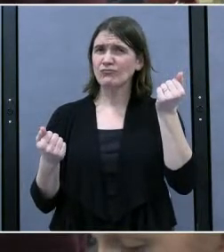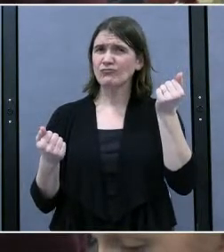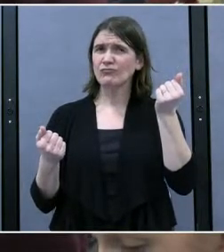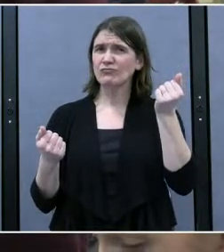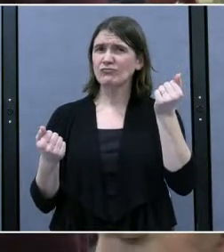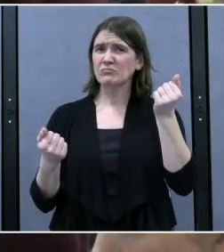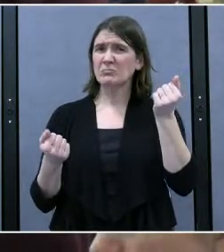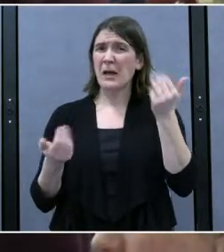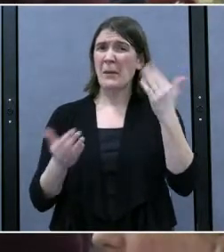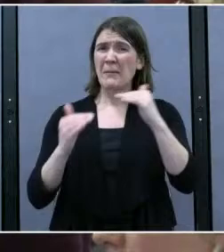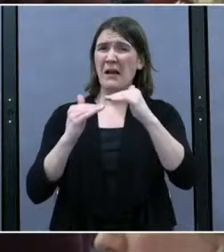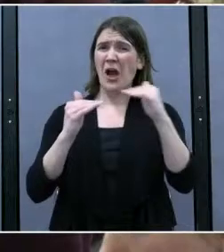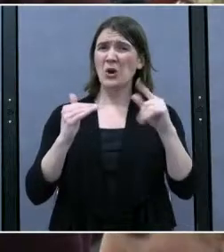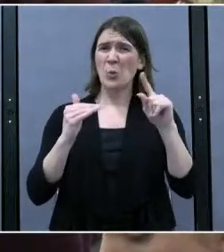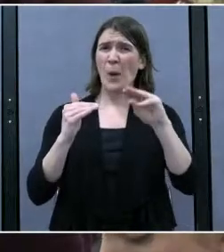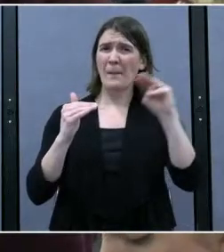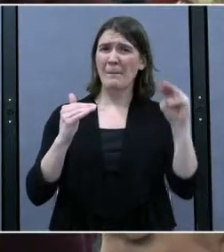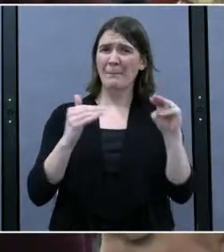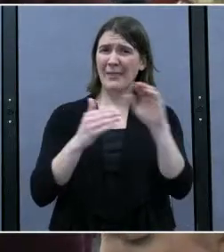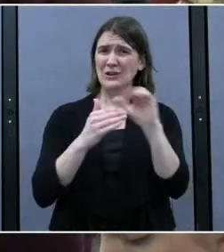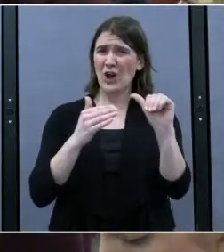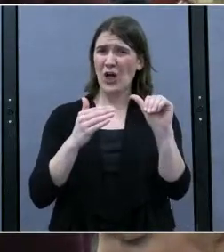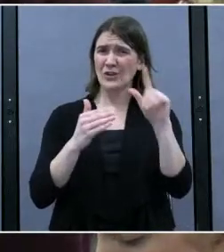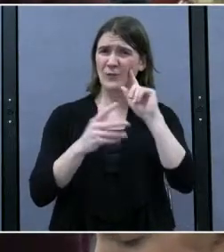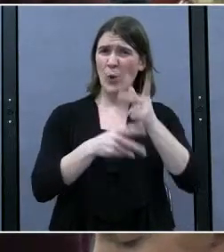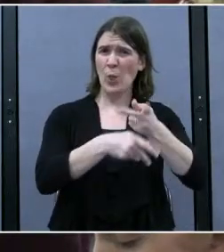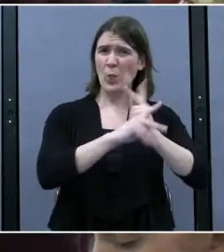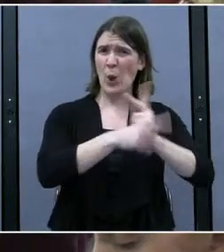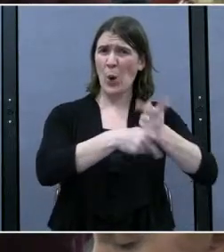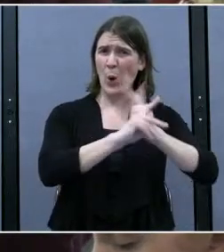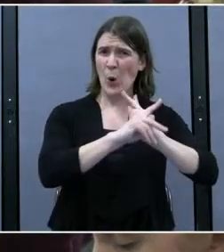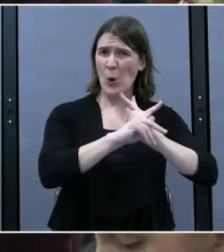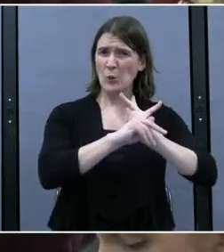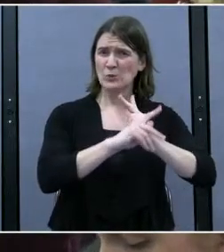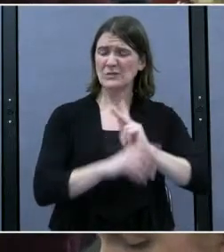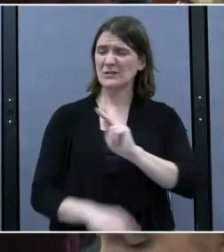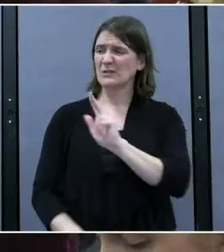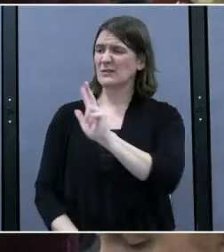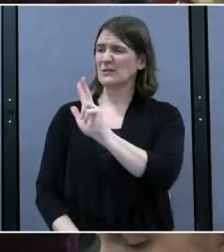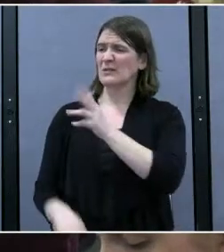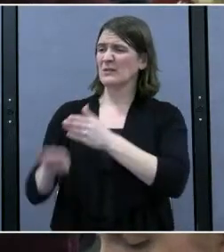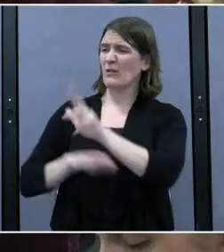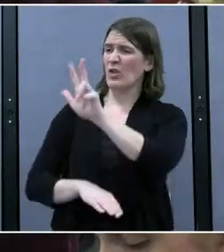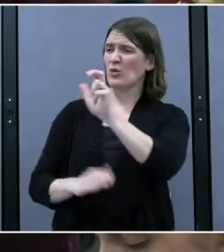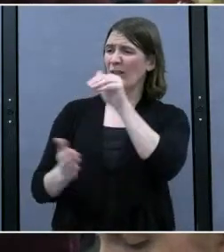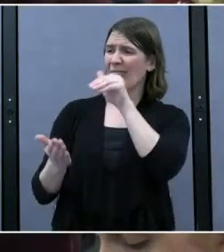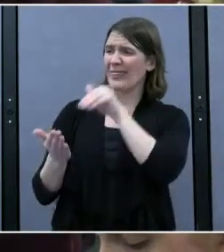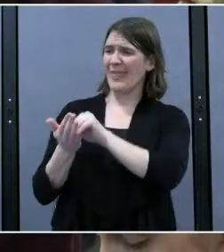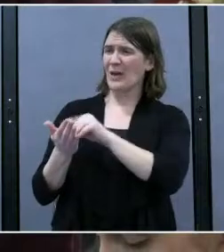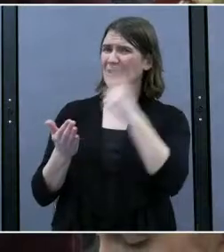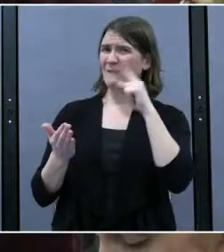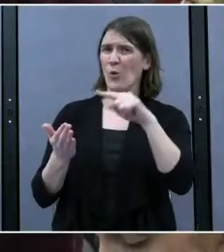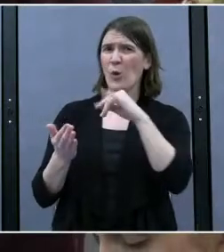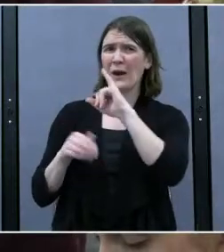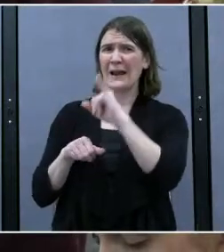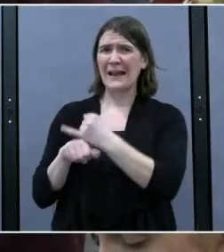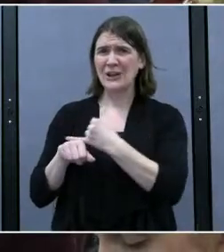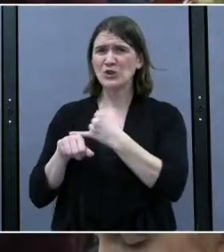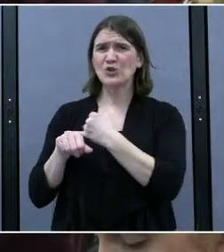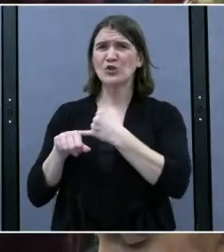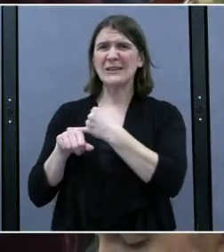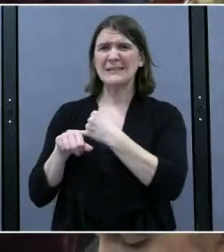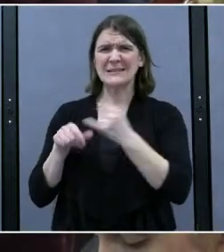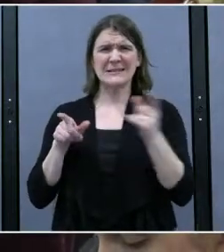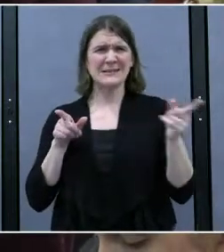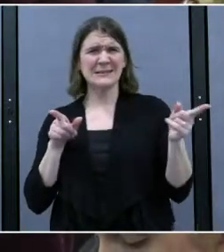somewhat less than $1 million in loans and over $300,000 in interest. And I